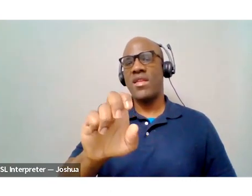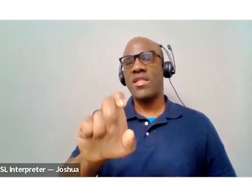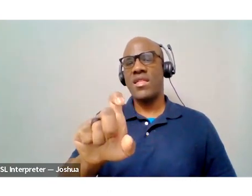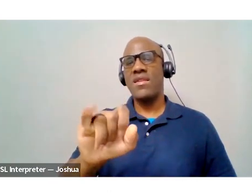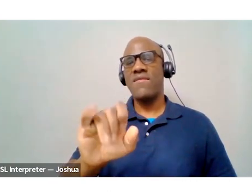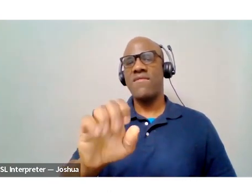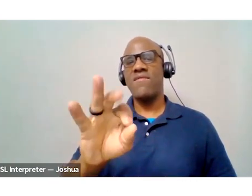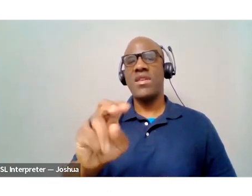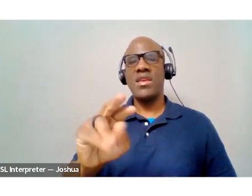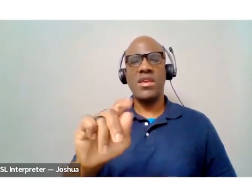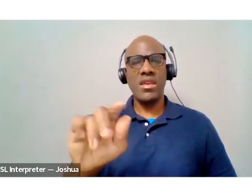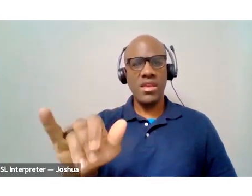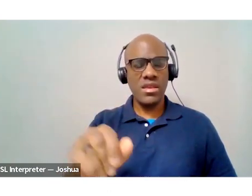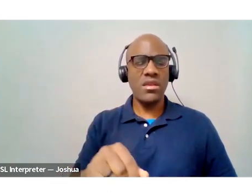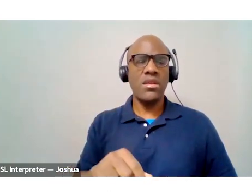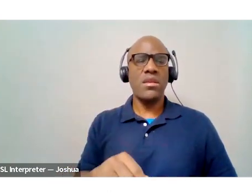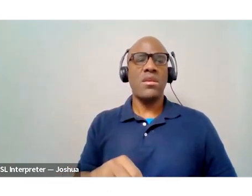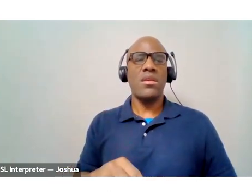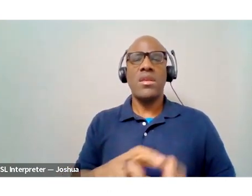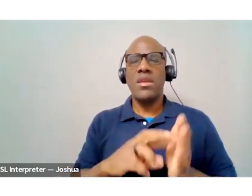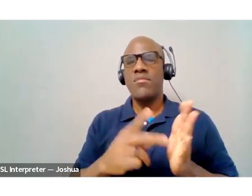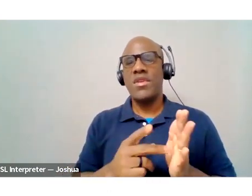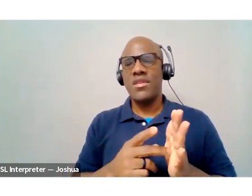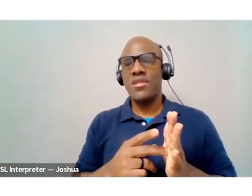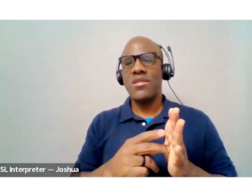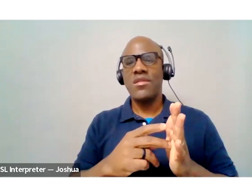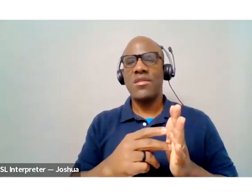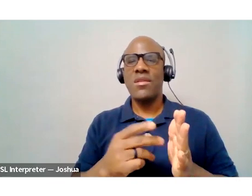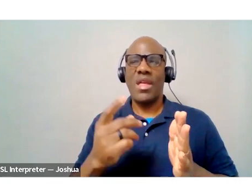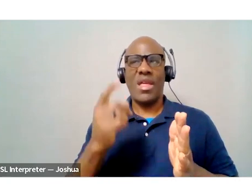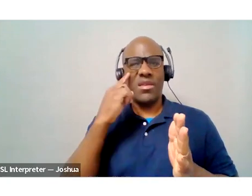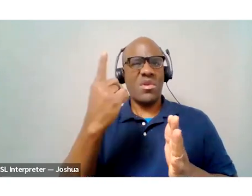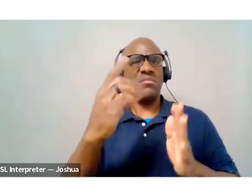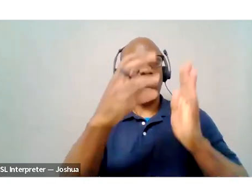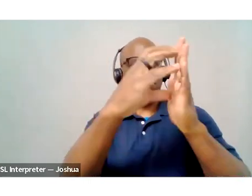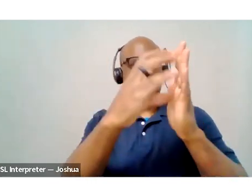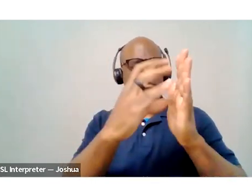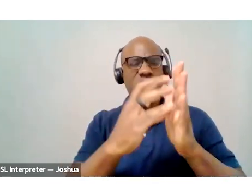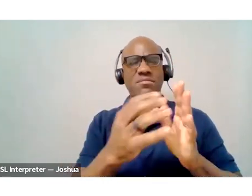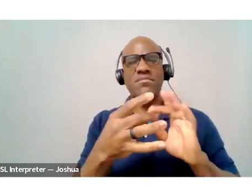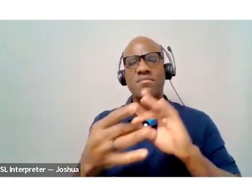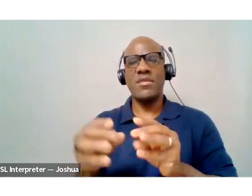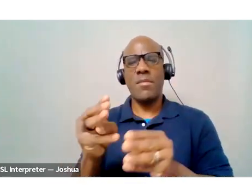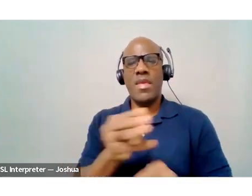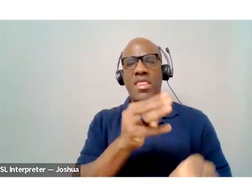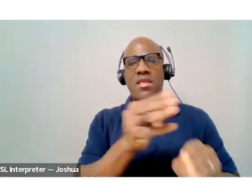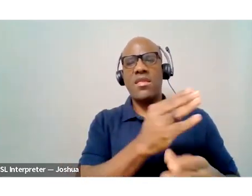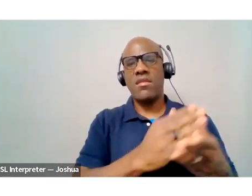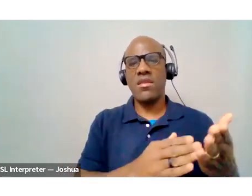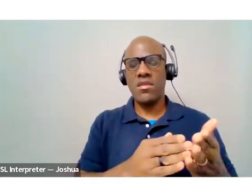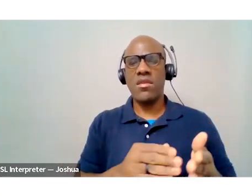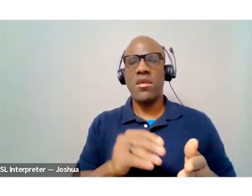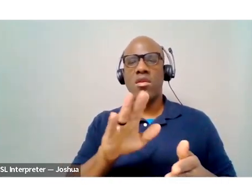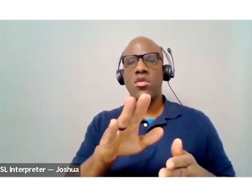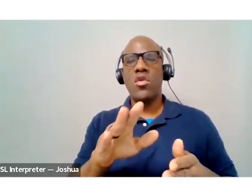paragraph, at least a substantial part of a methods section, acknowledging the ways that you're either connected or divergent from what